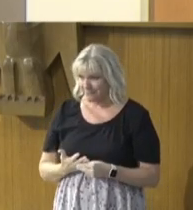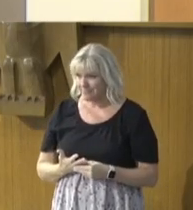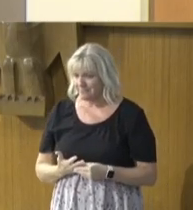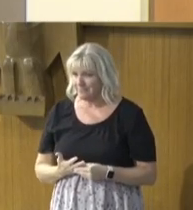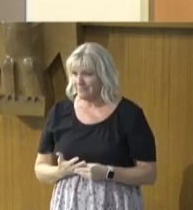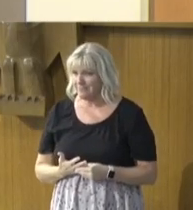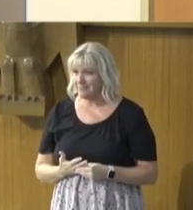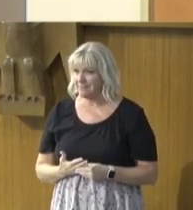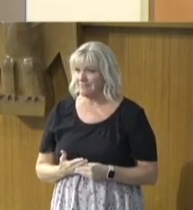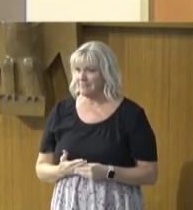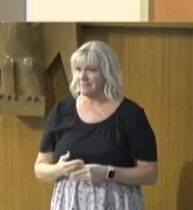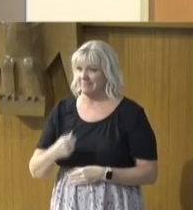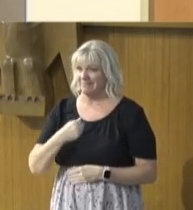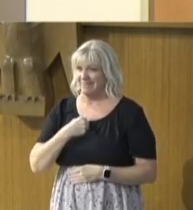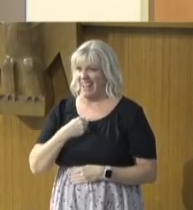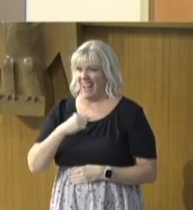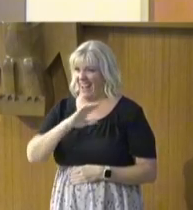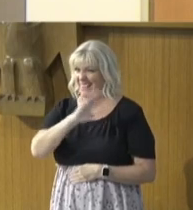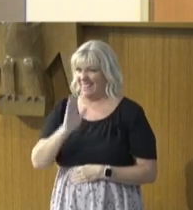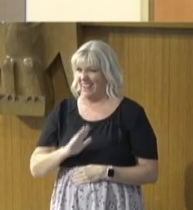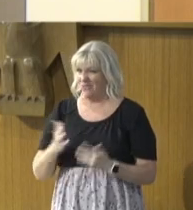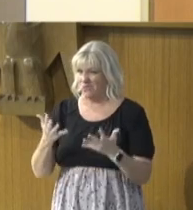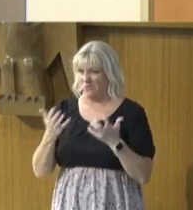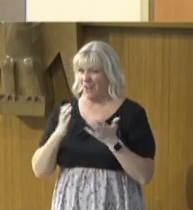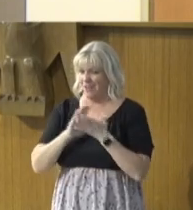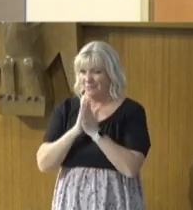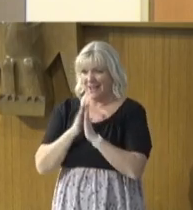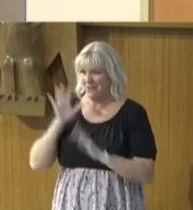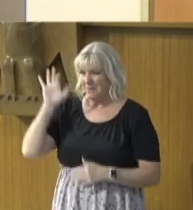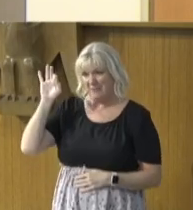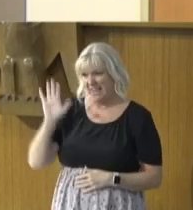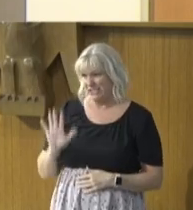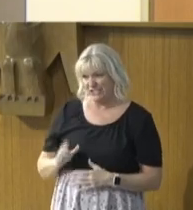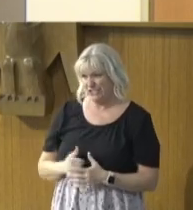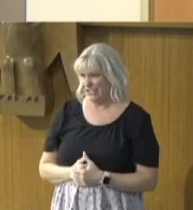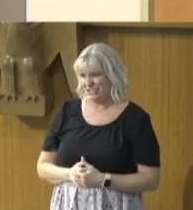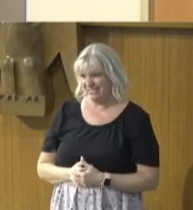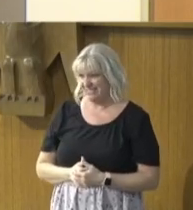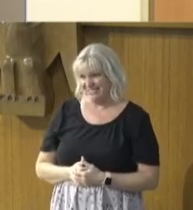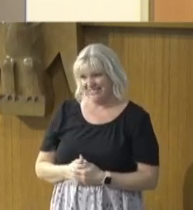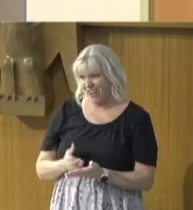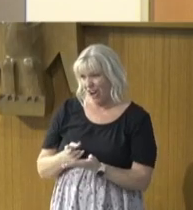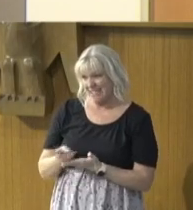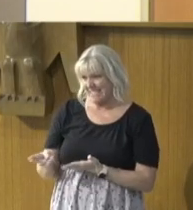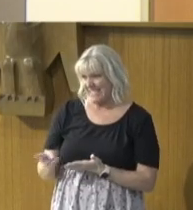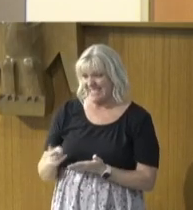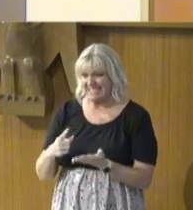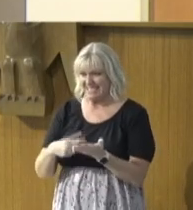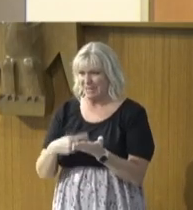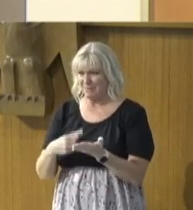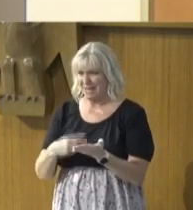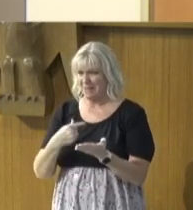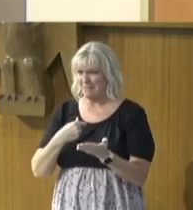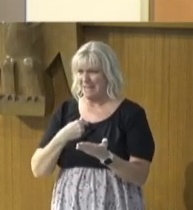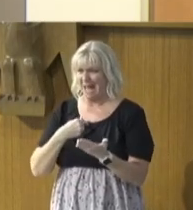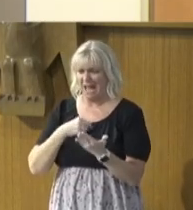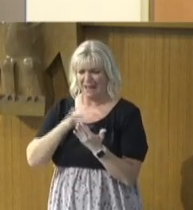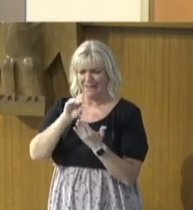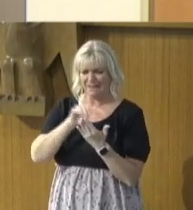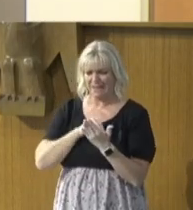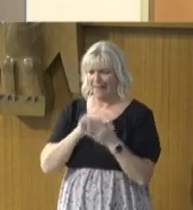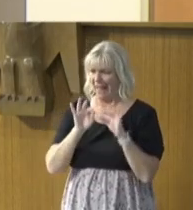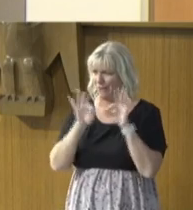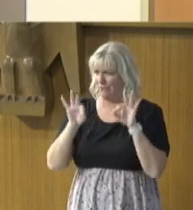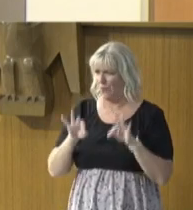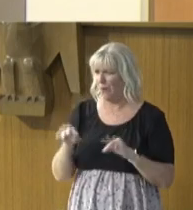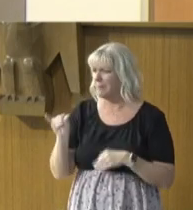I never wanted to be a pastor. Honestly, some days I'm still amazed when I'm filling out a form in,